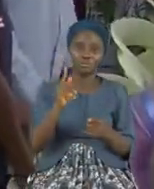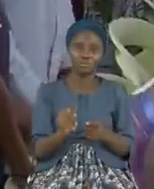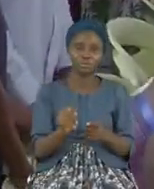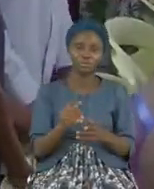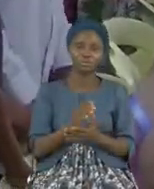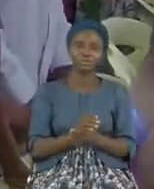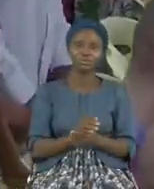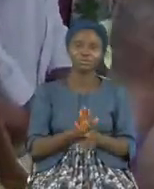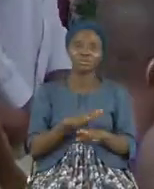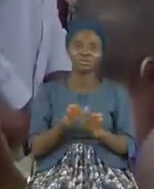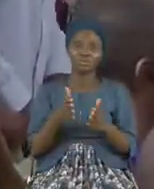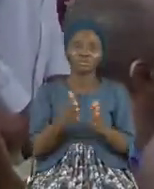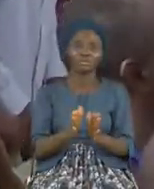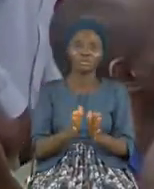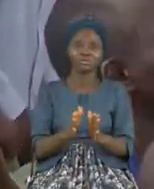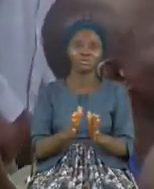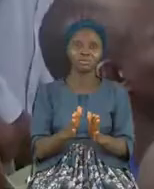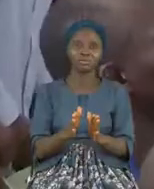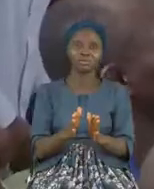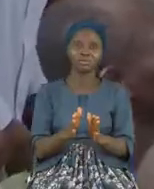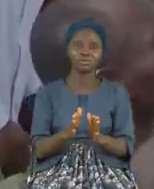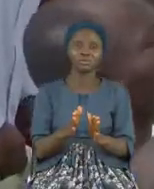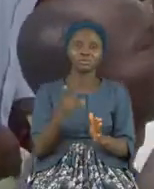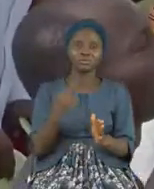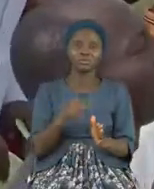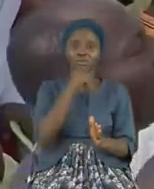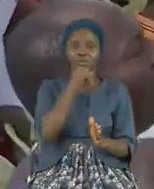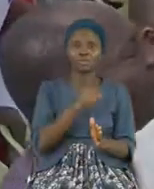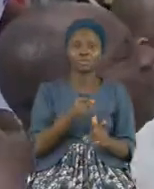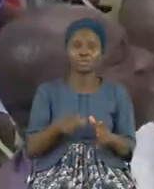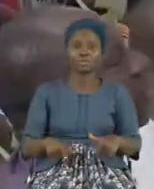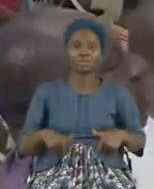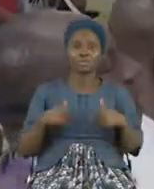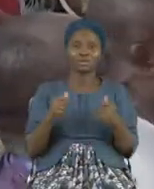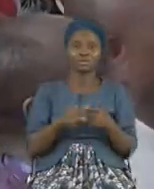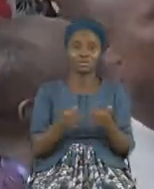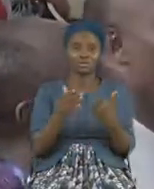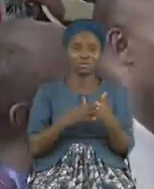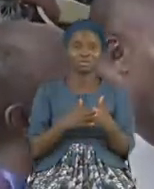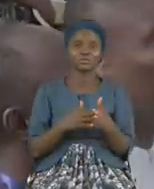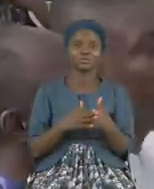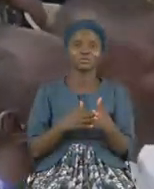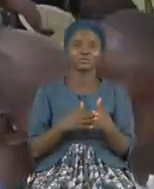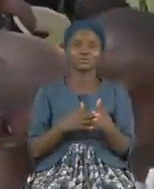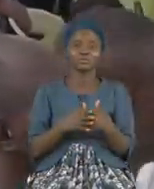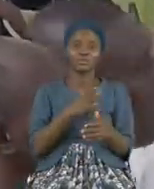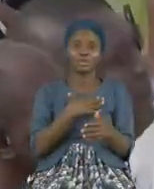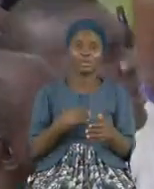Don't allow the old life to come back and chain